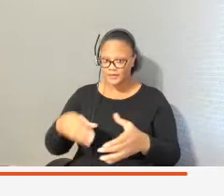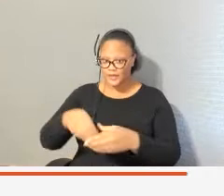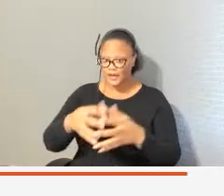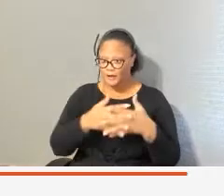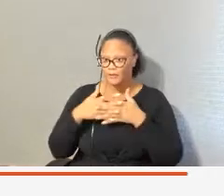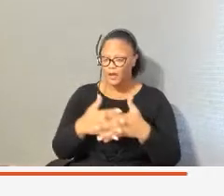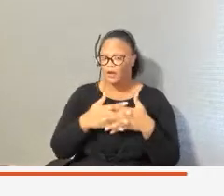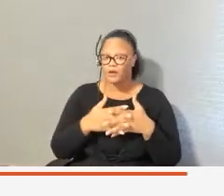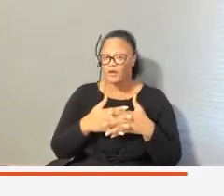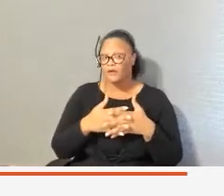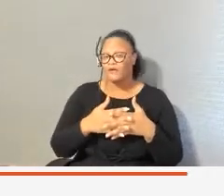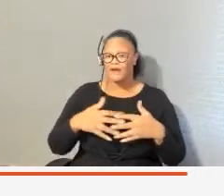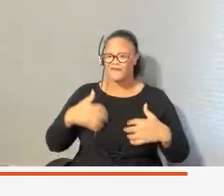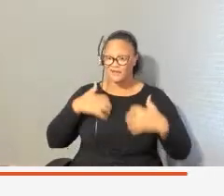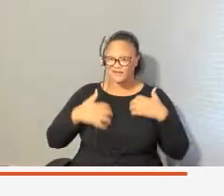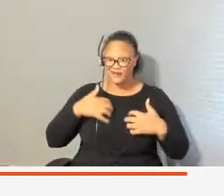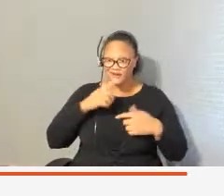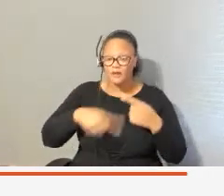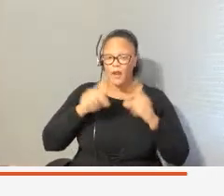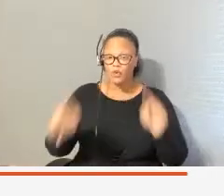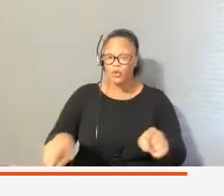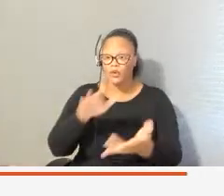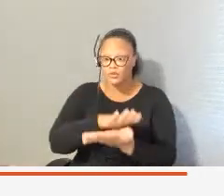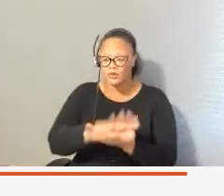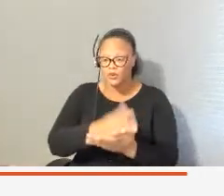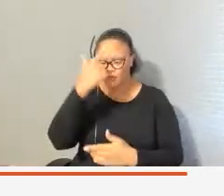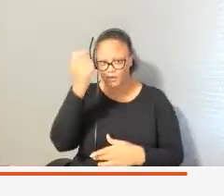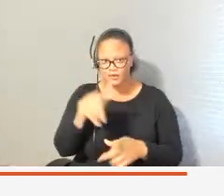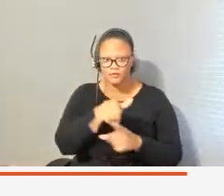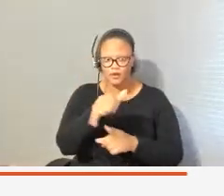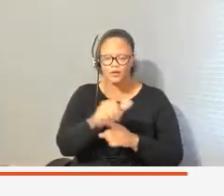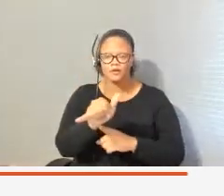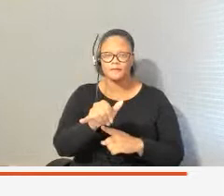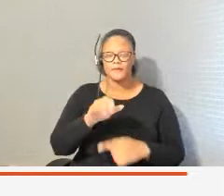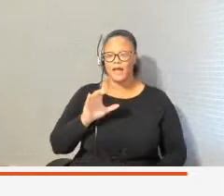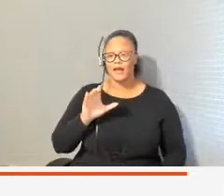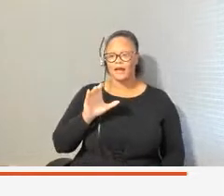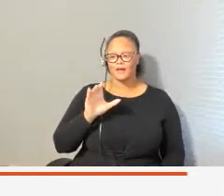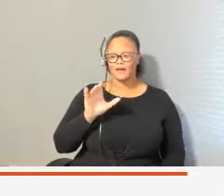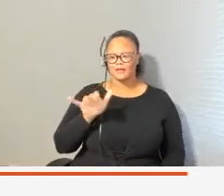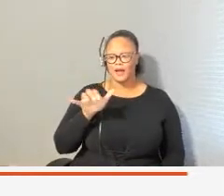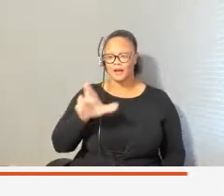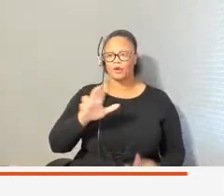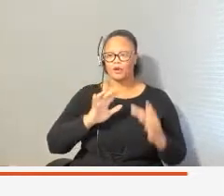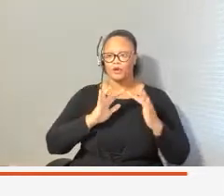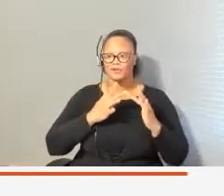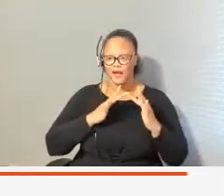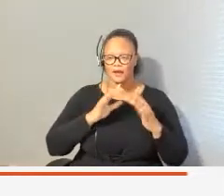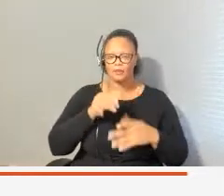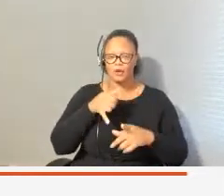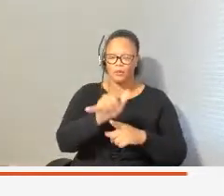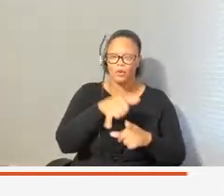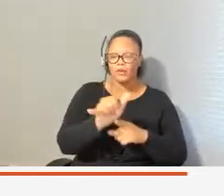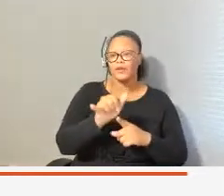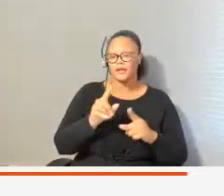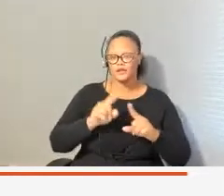anxiety to go to school because of bullying. We know that cyberbullying is a new phase of bullying where you can intimidate and harass individuals